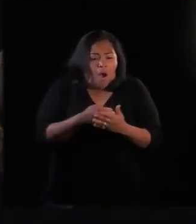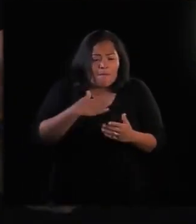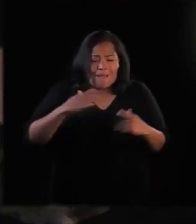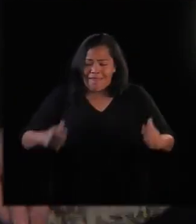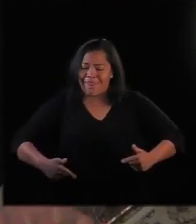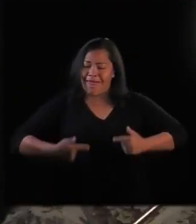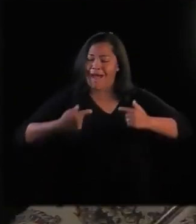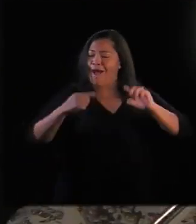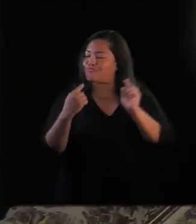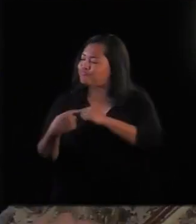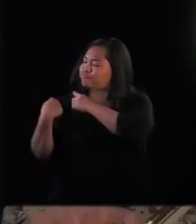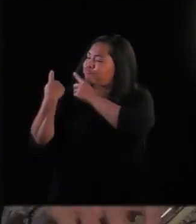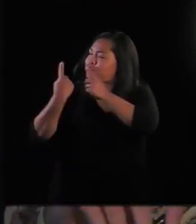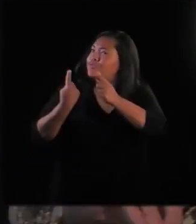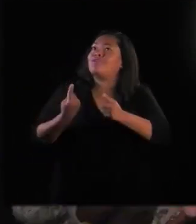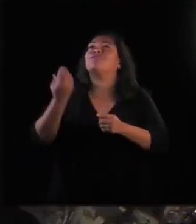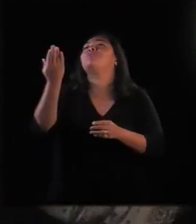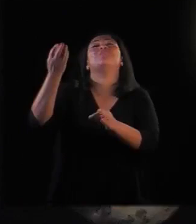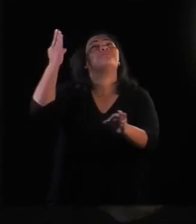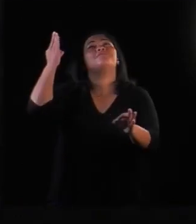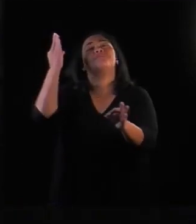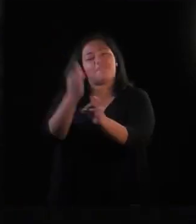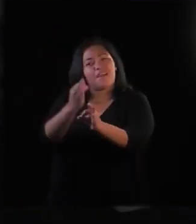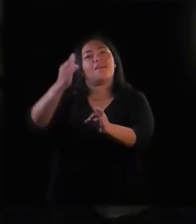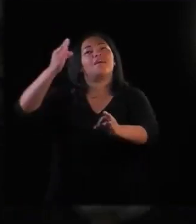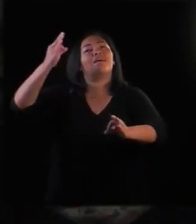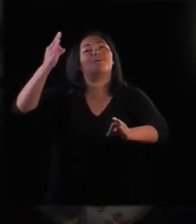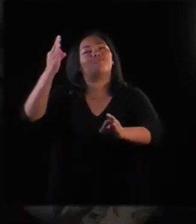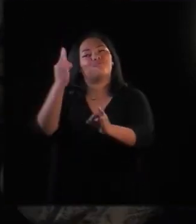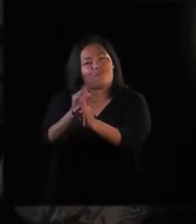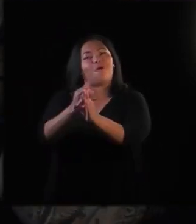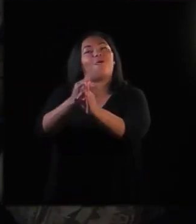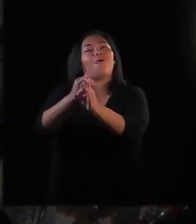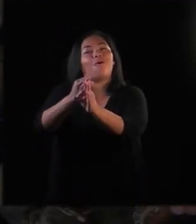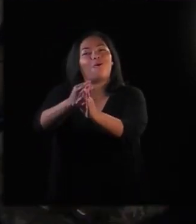God. And all my life you have been